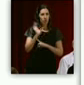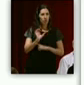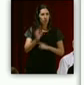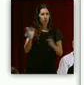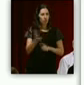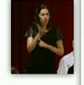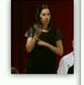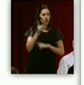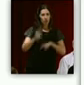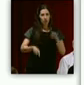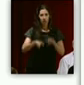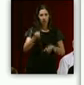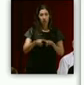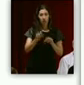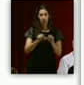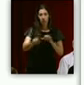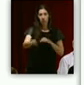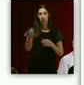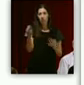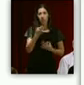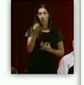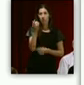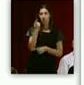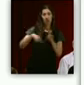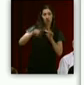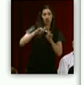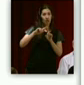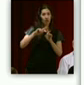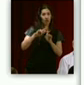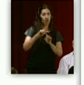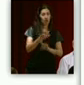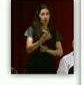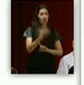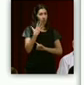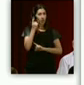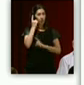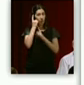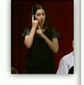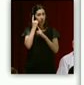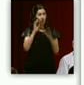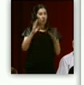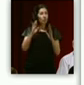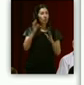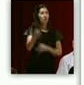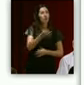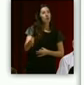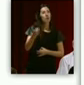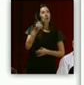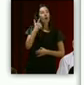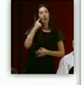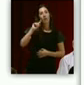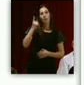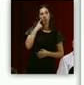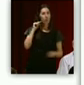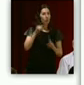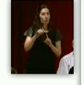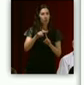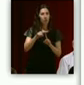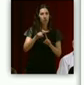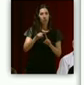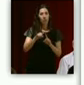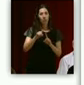the specific moment of the movie where I'm at. And at that moment, I'd send back to the mobile phone the exact moment that the movie is